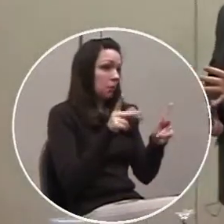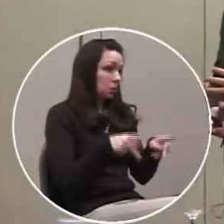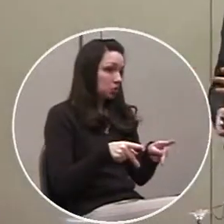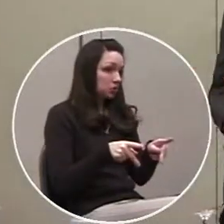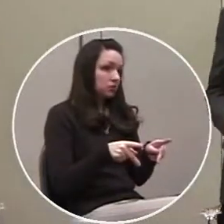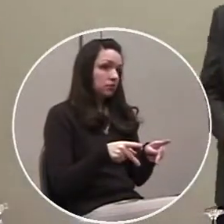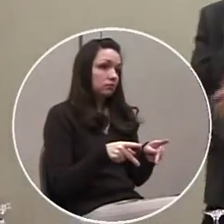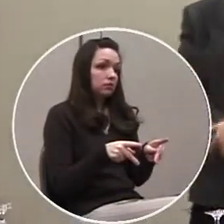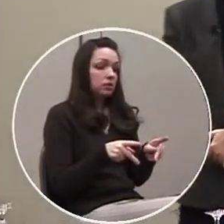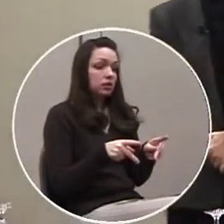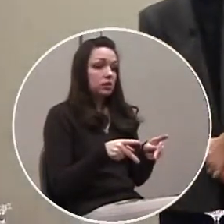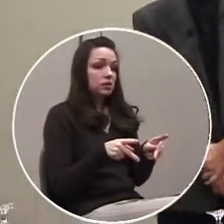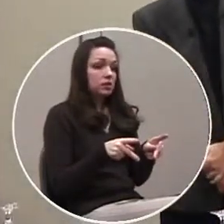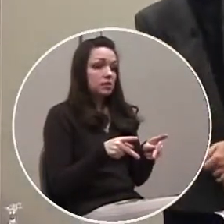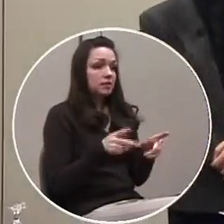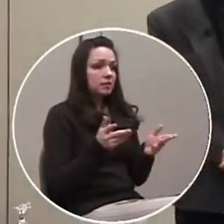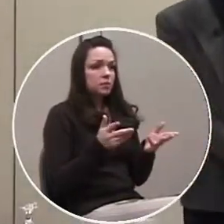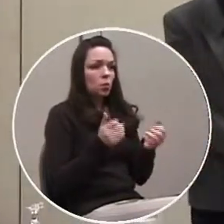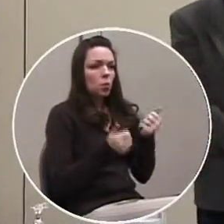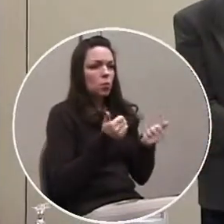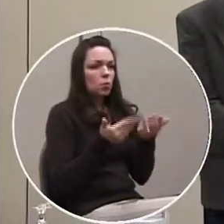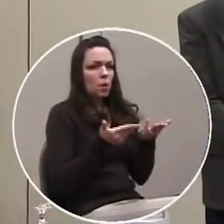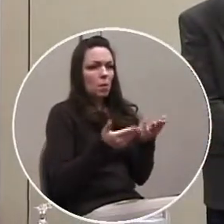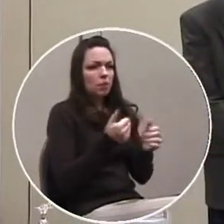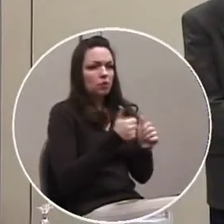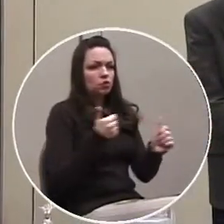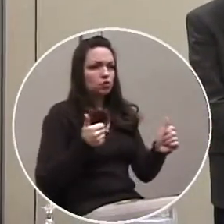person. What might they be trying to avoid?